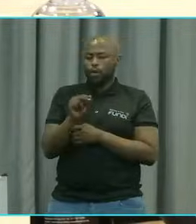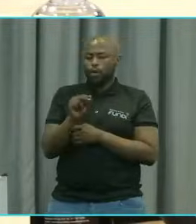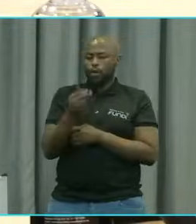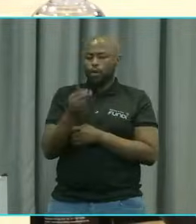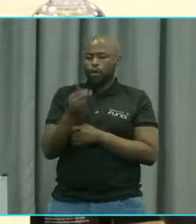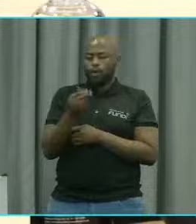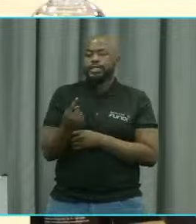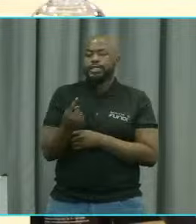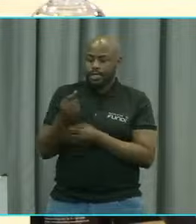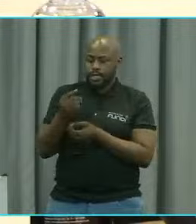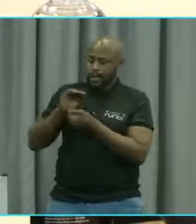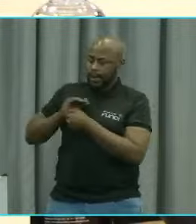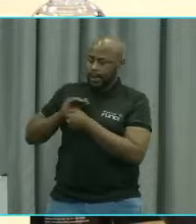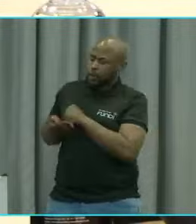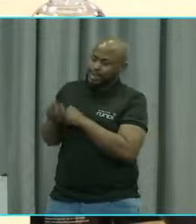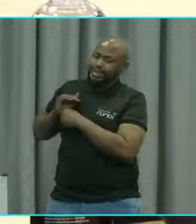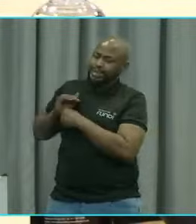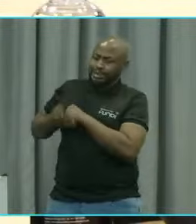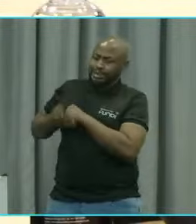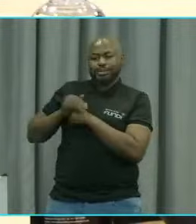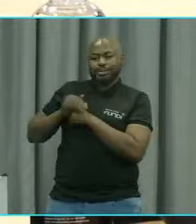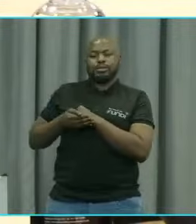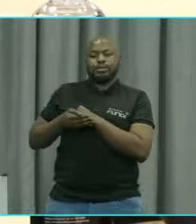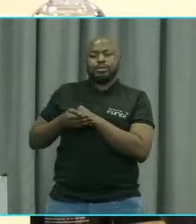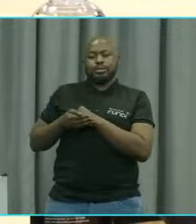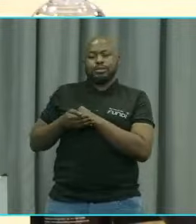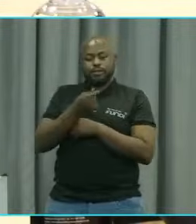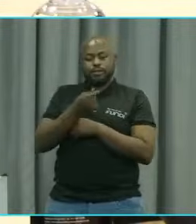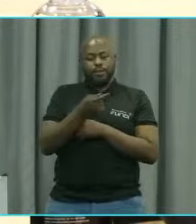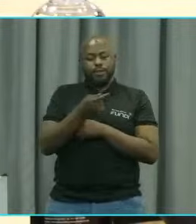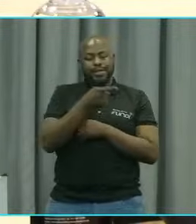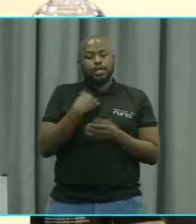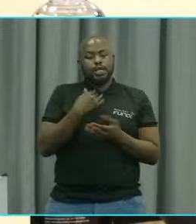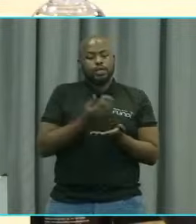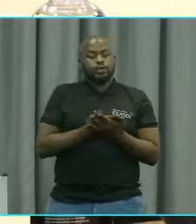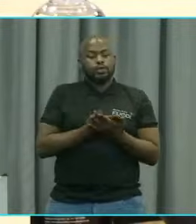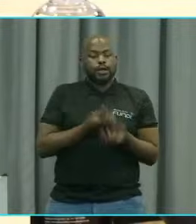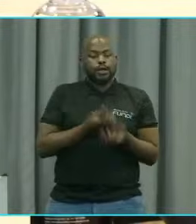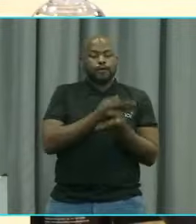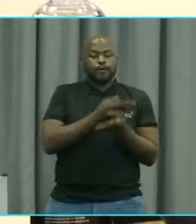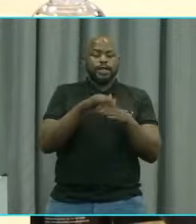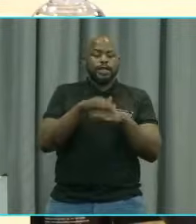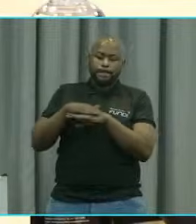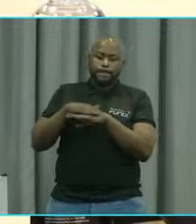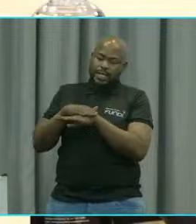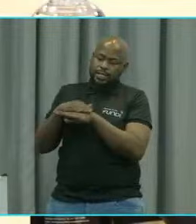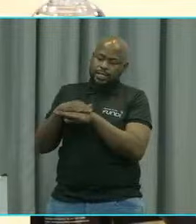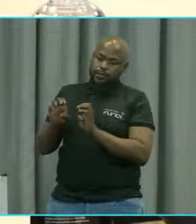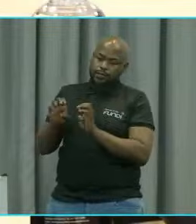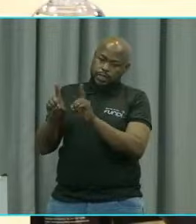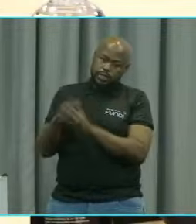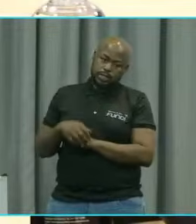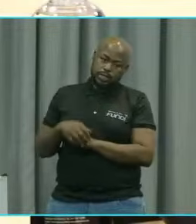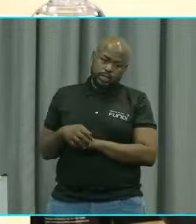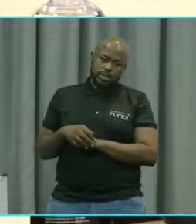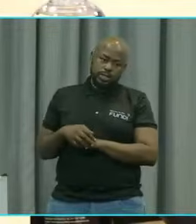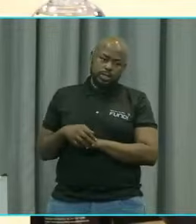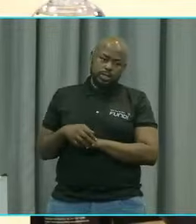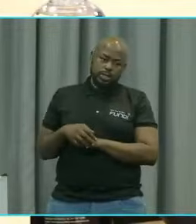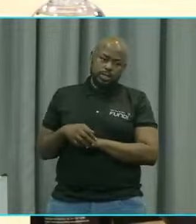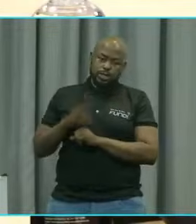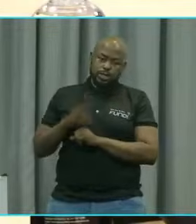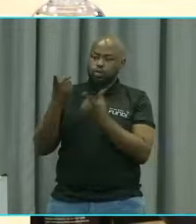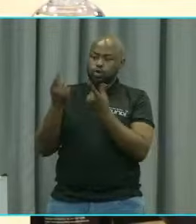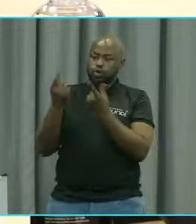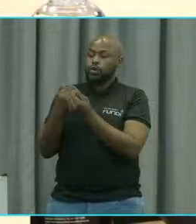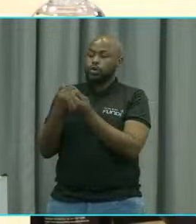the protection of what's there to provide the basics of education, like they would do with